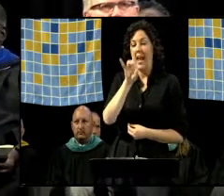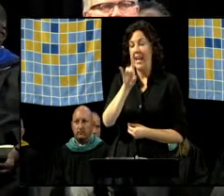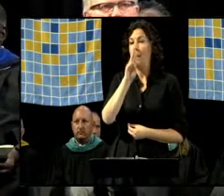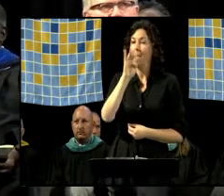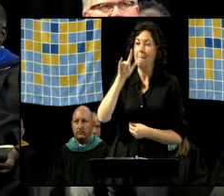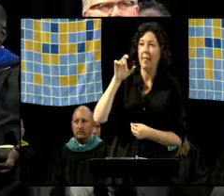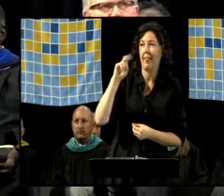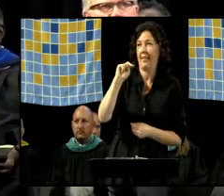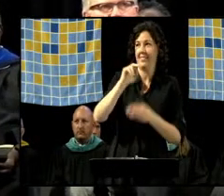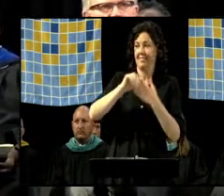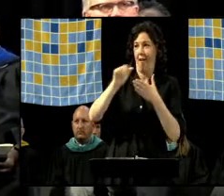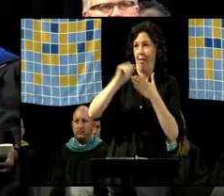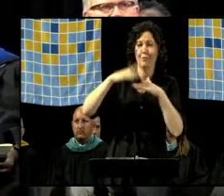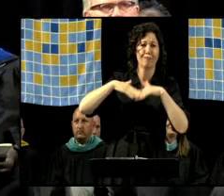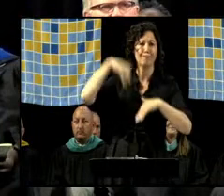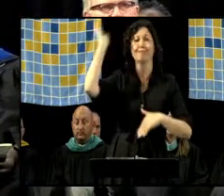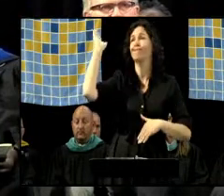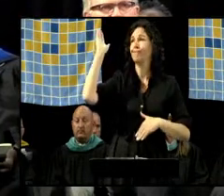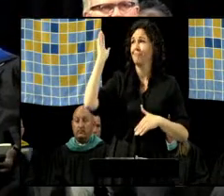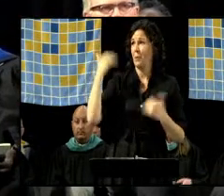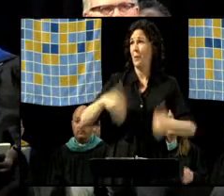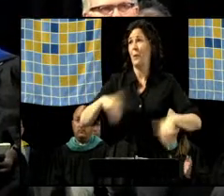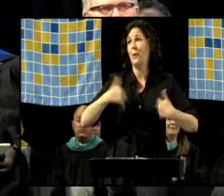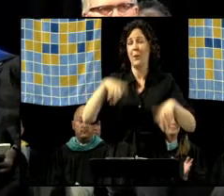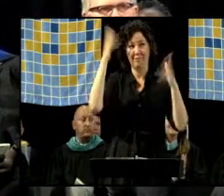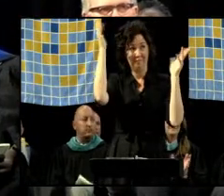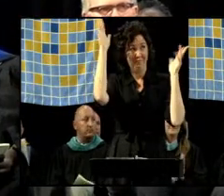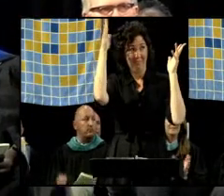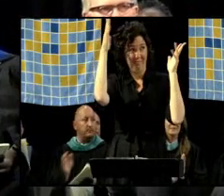$8,810,000 in scholarships.